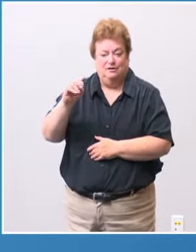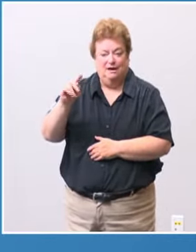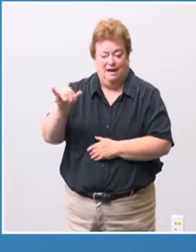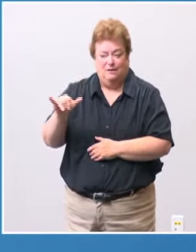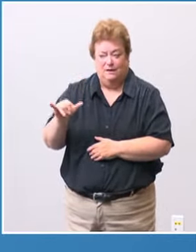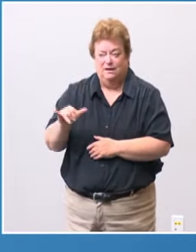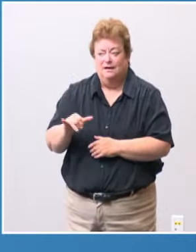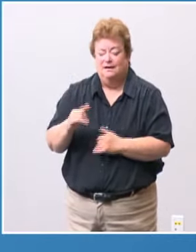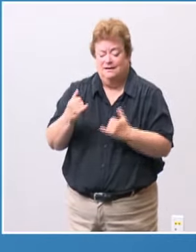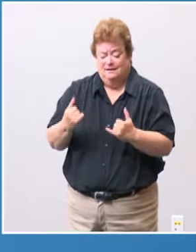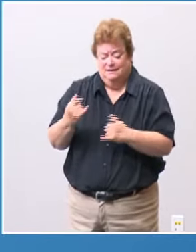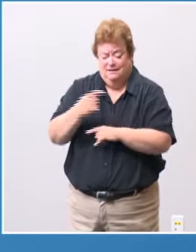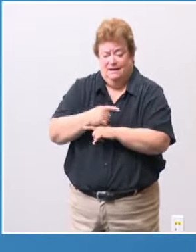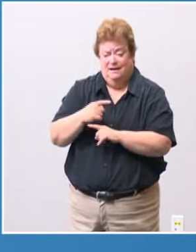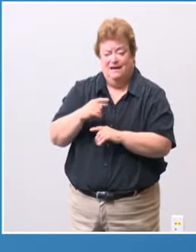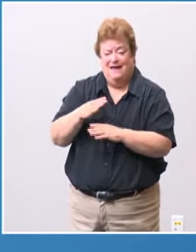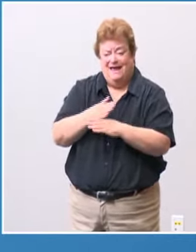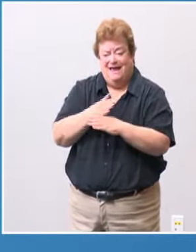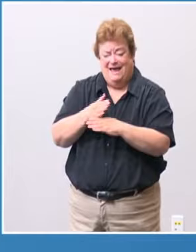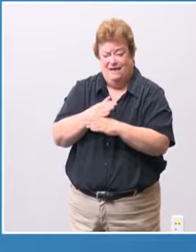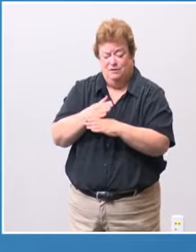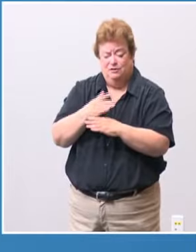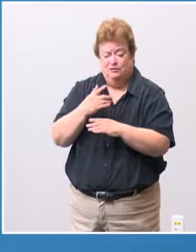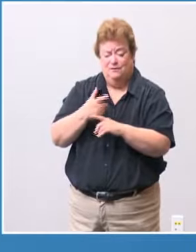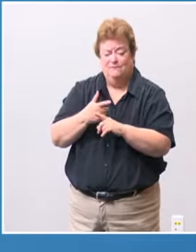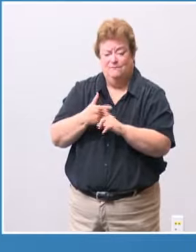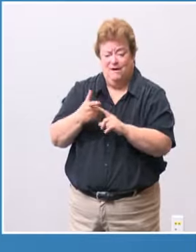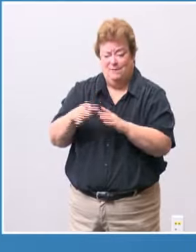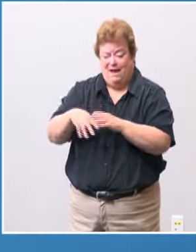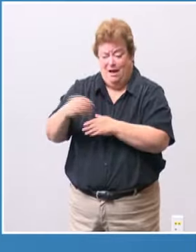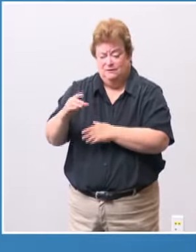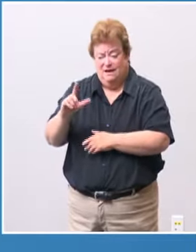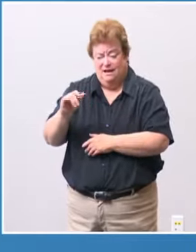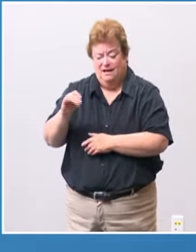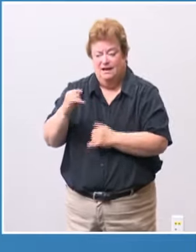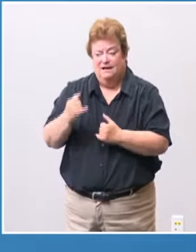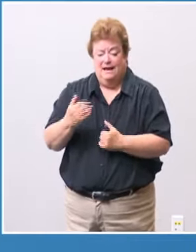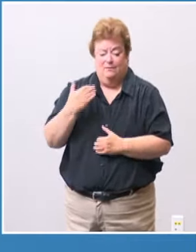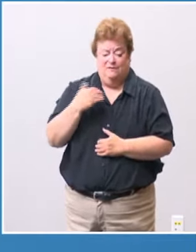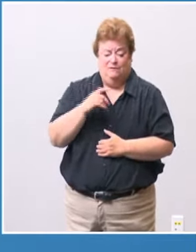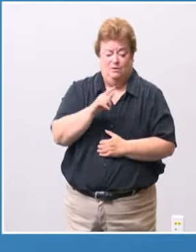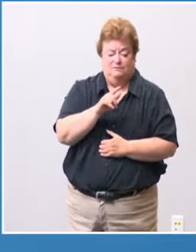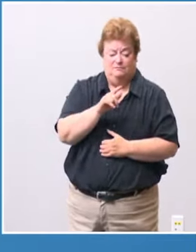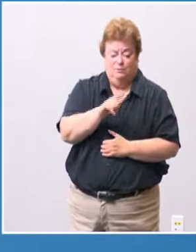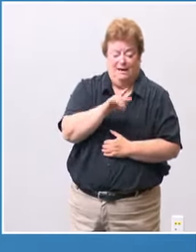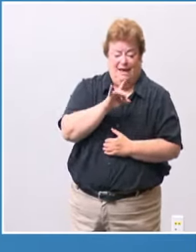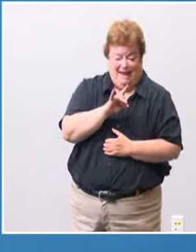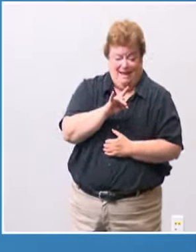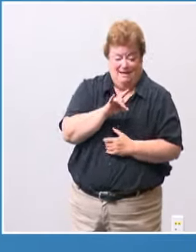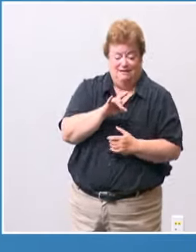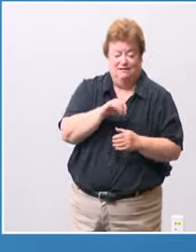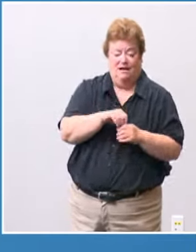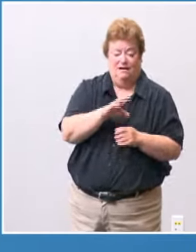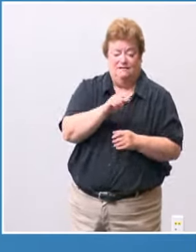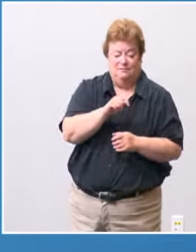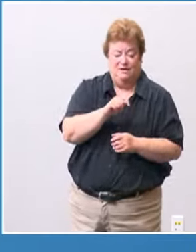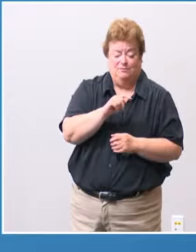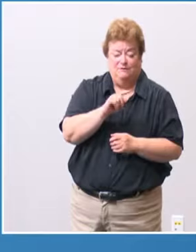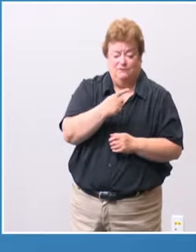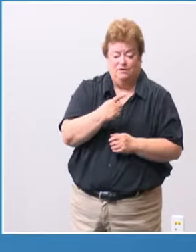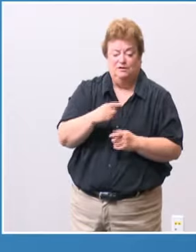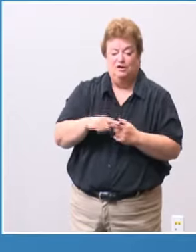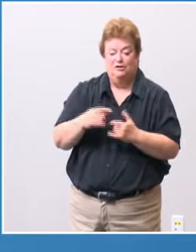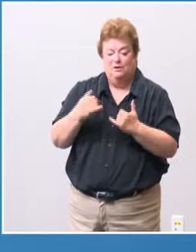daily average of COVID patients hospitalized locally increased from 28 on September 1st to 53 by the